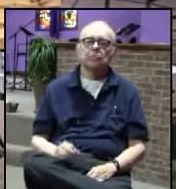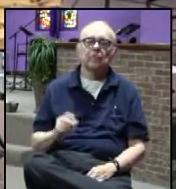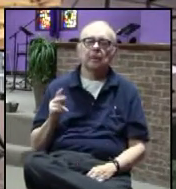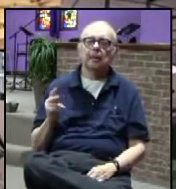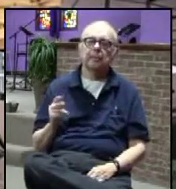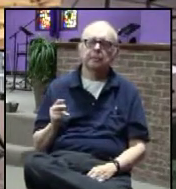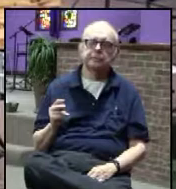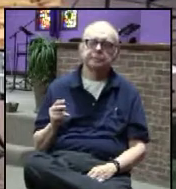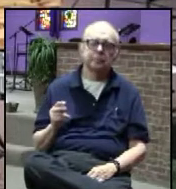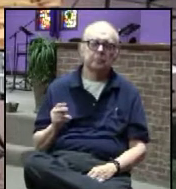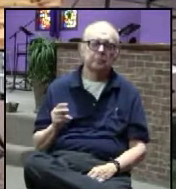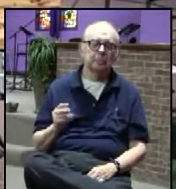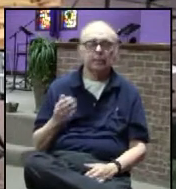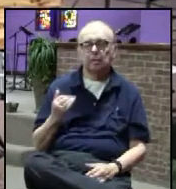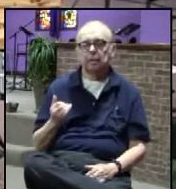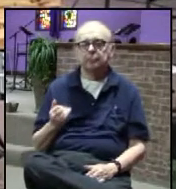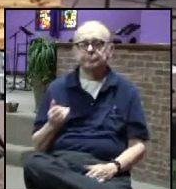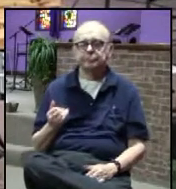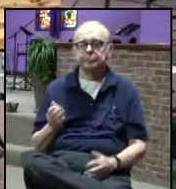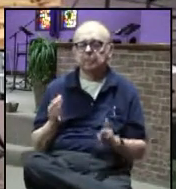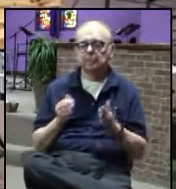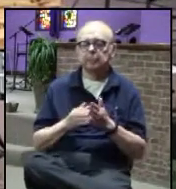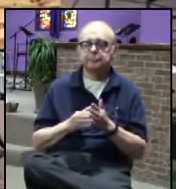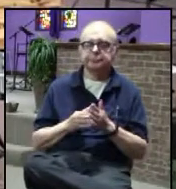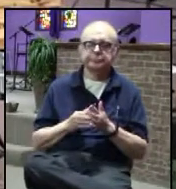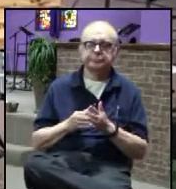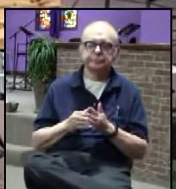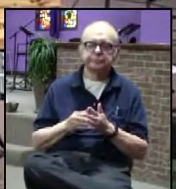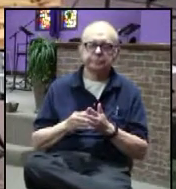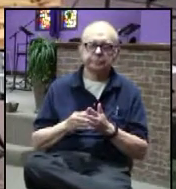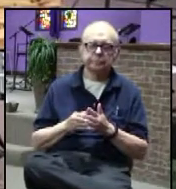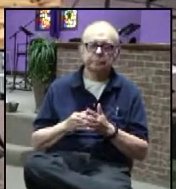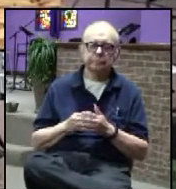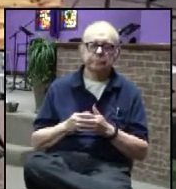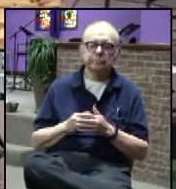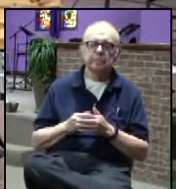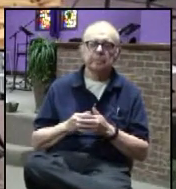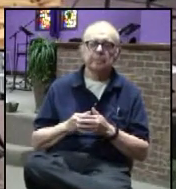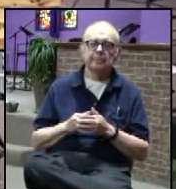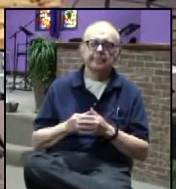Okay? Now, again,